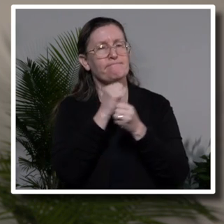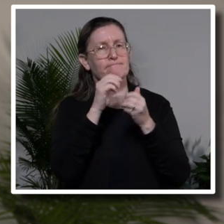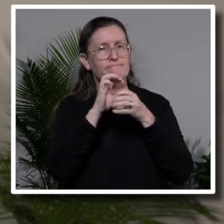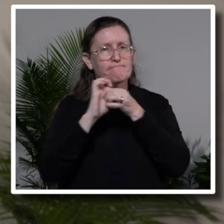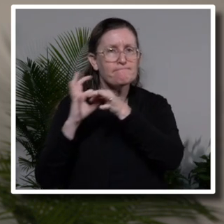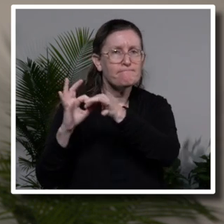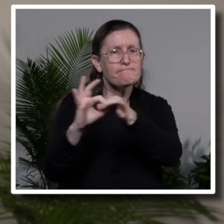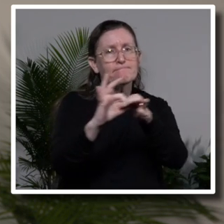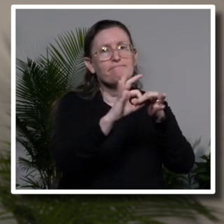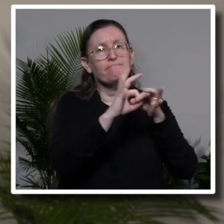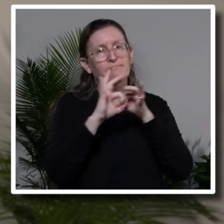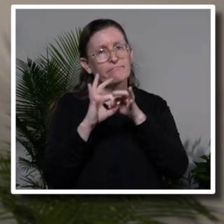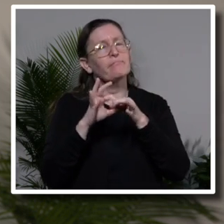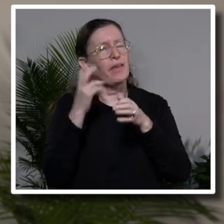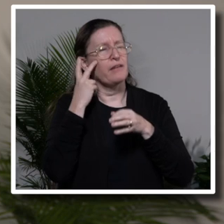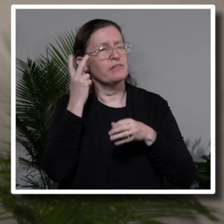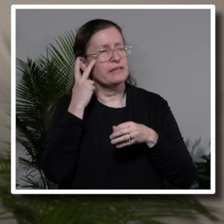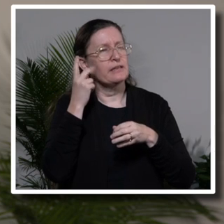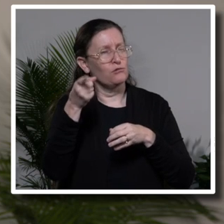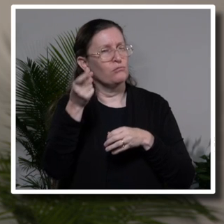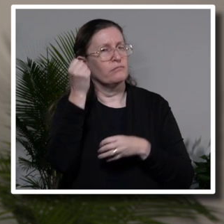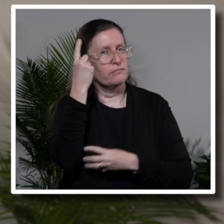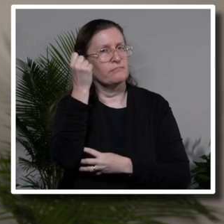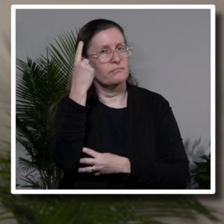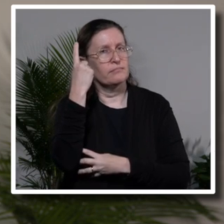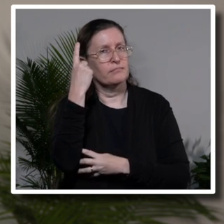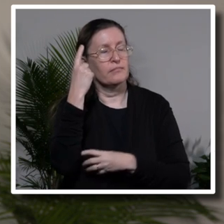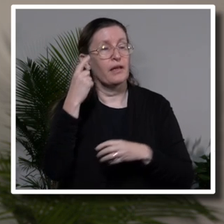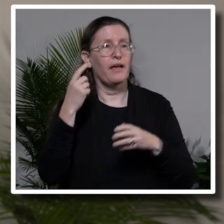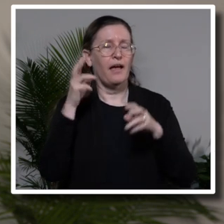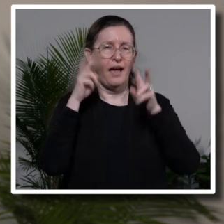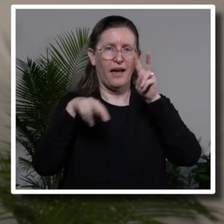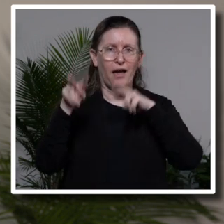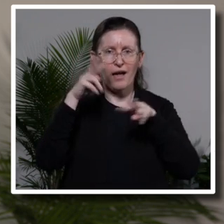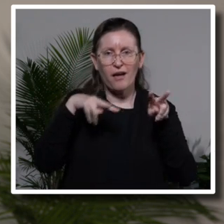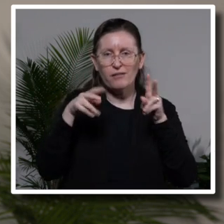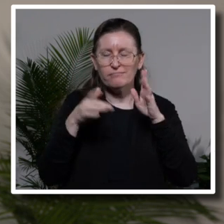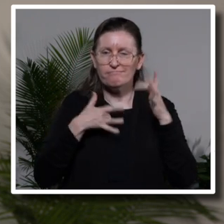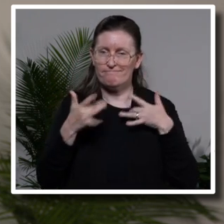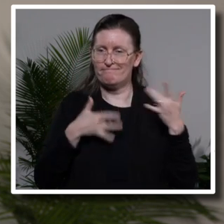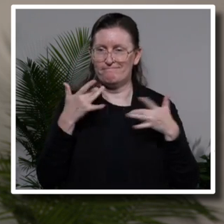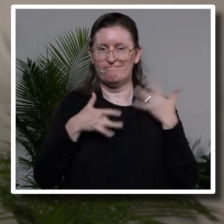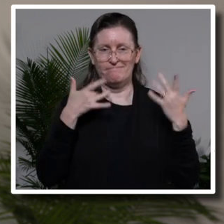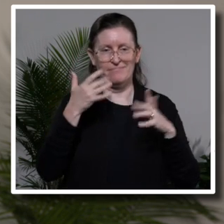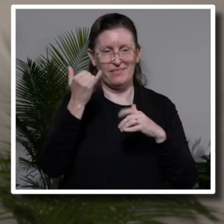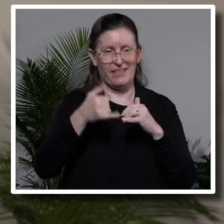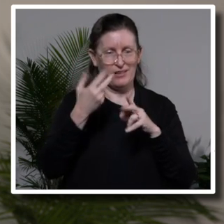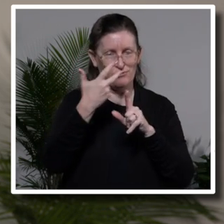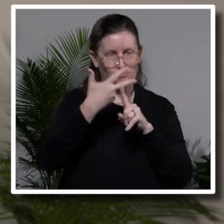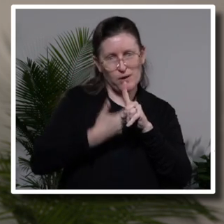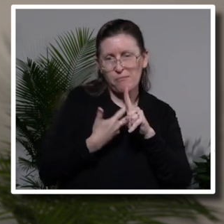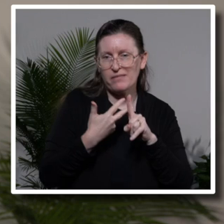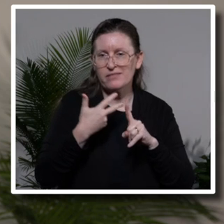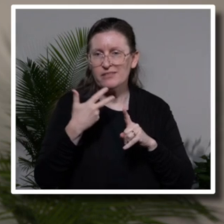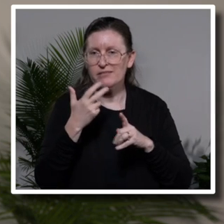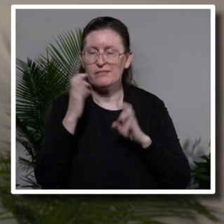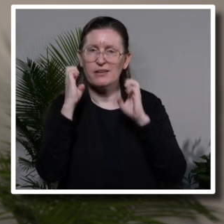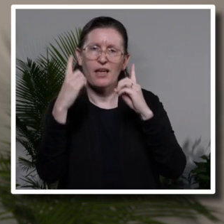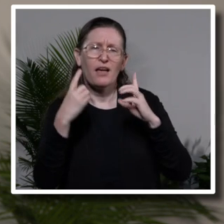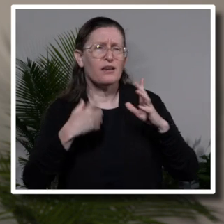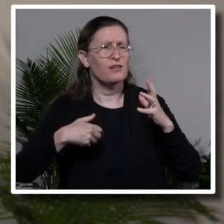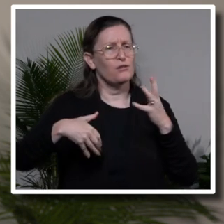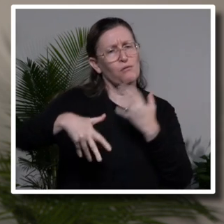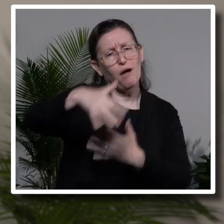do this, so I know you understand what I mean. As I watched you get excited about finishing your last 3 months of public education,